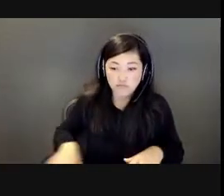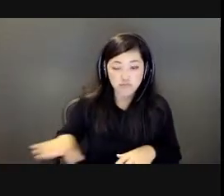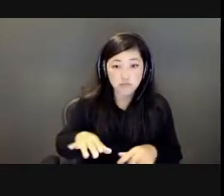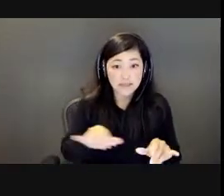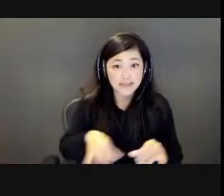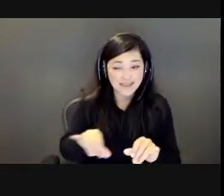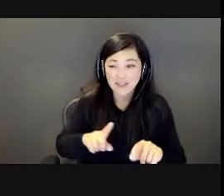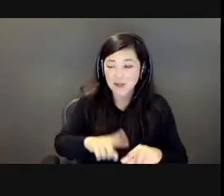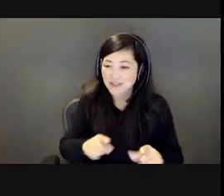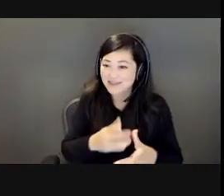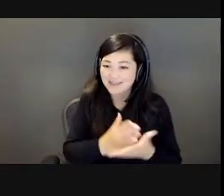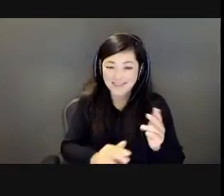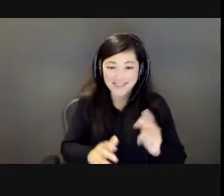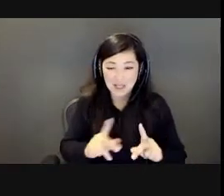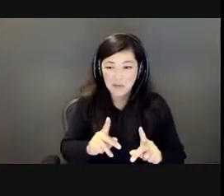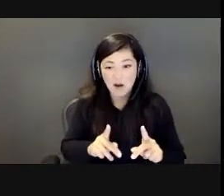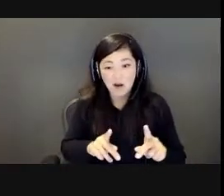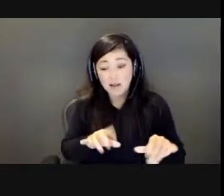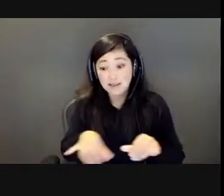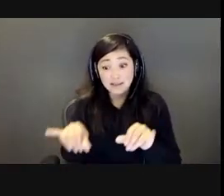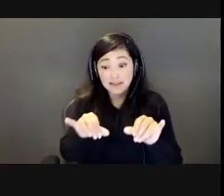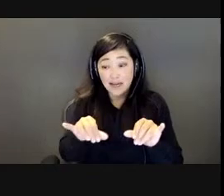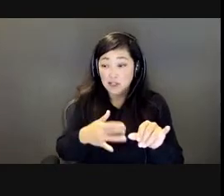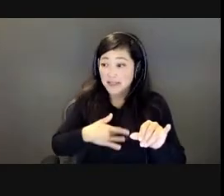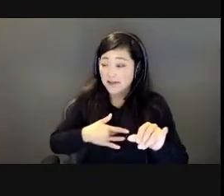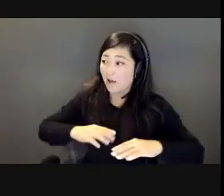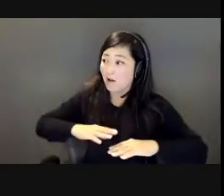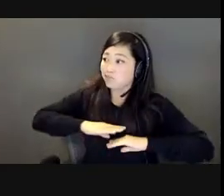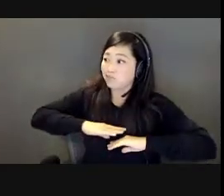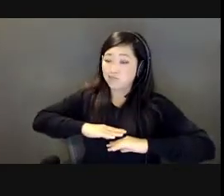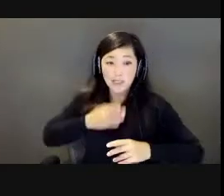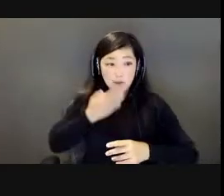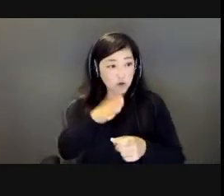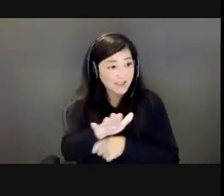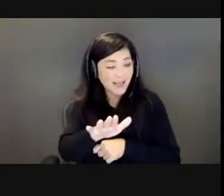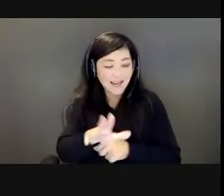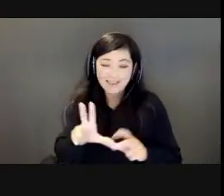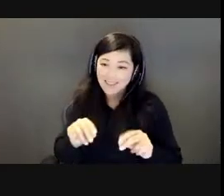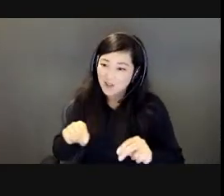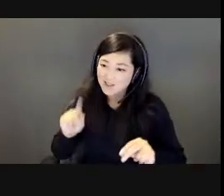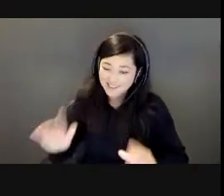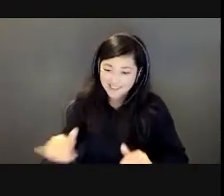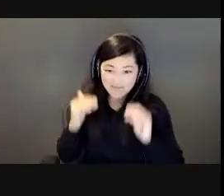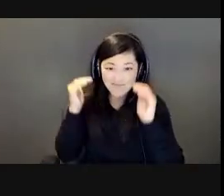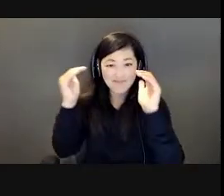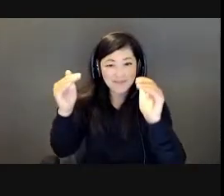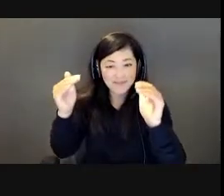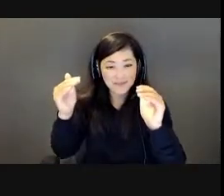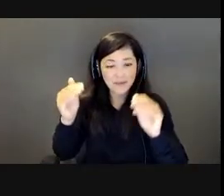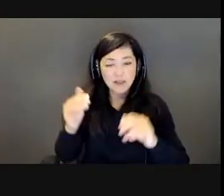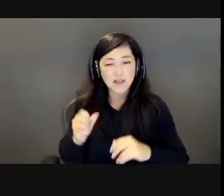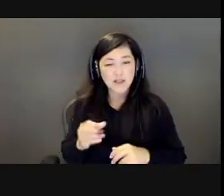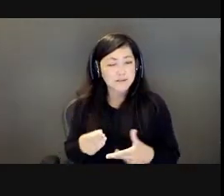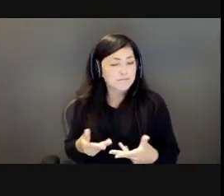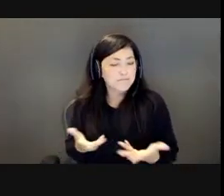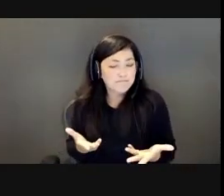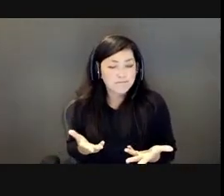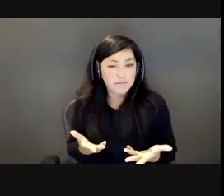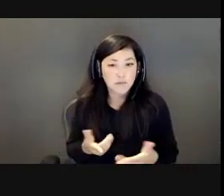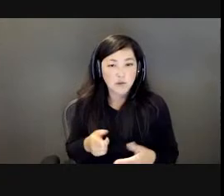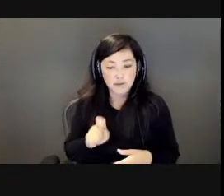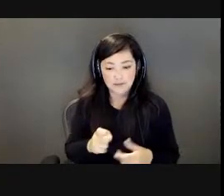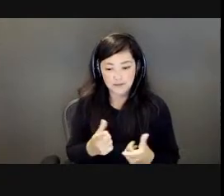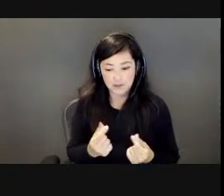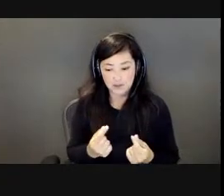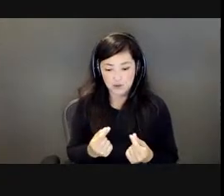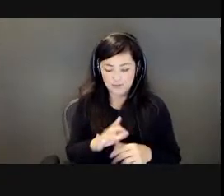organizations just doing the bare minimum to meet those guidelines. So I was wondering what sort of mechanisms you think we'll need to put in place to